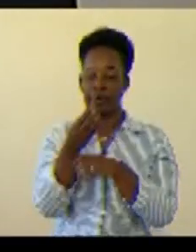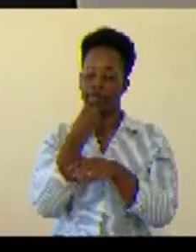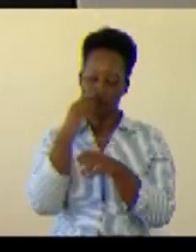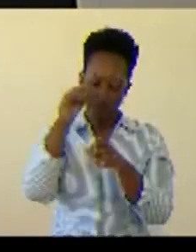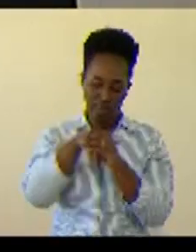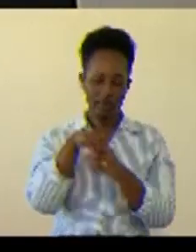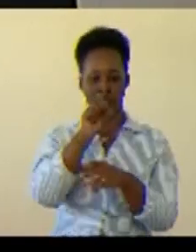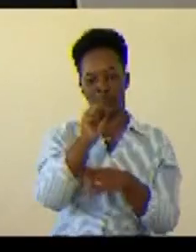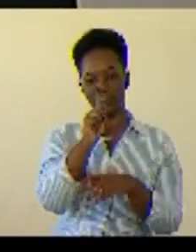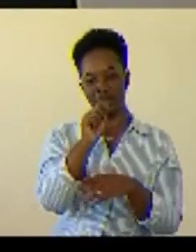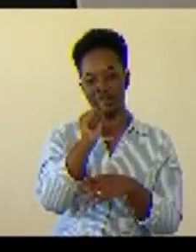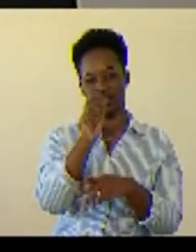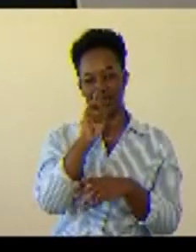starch?